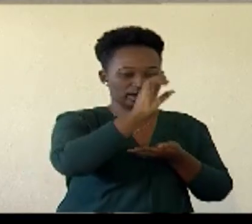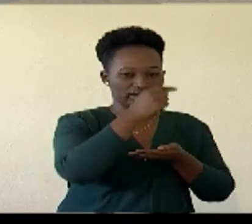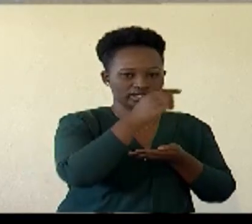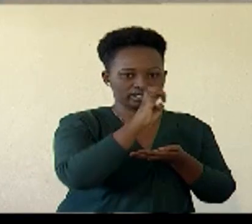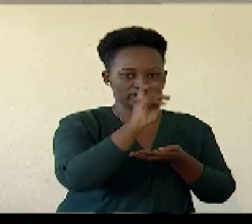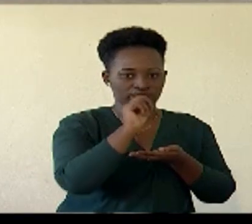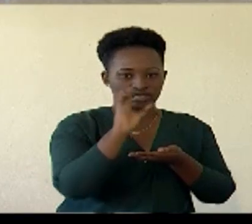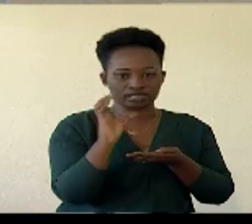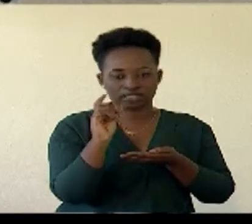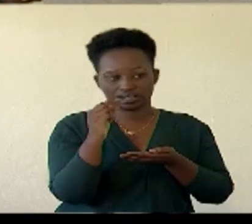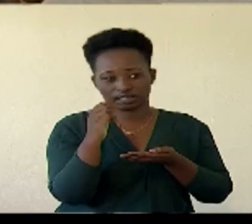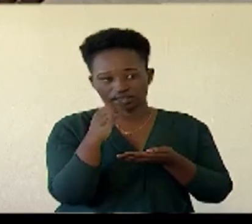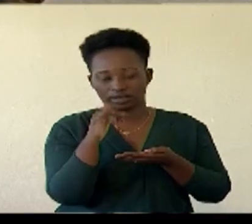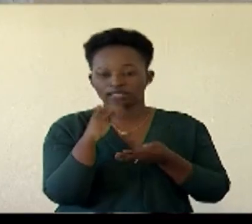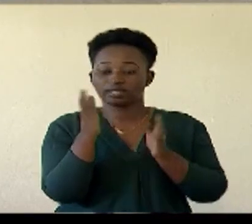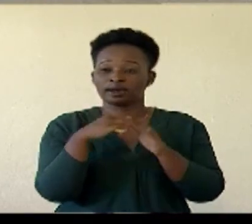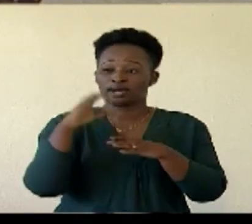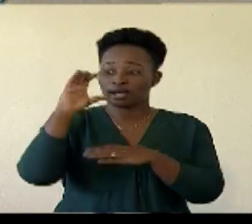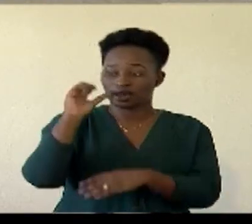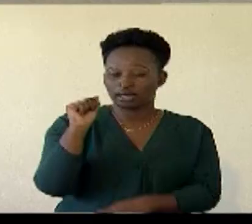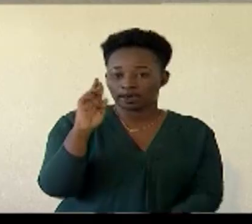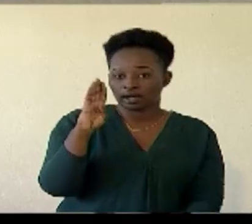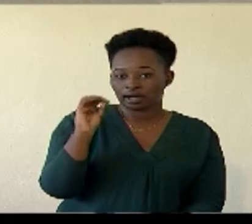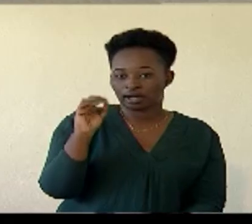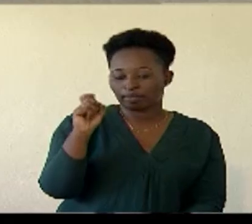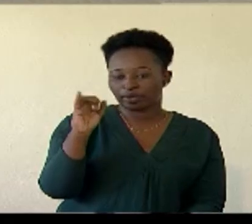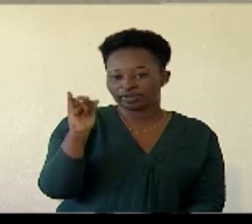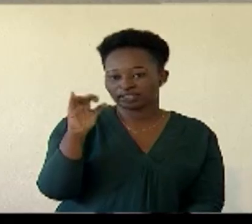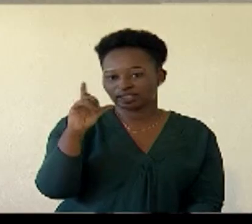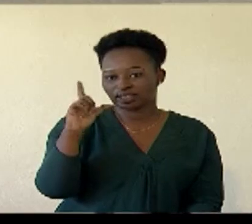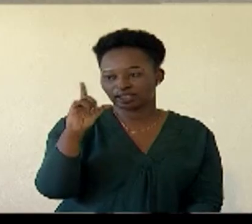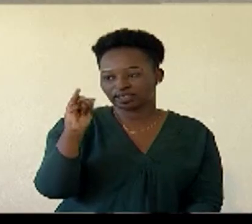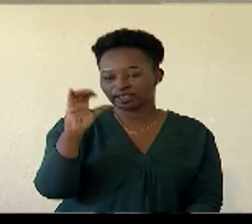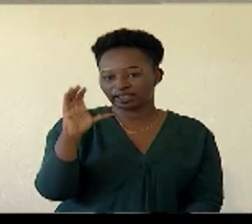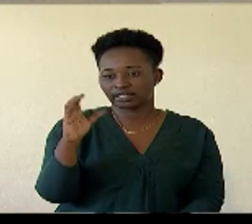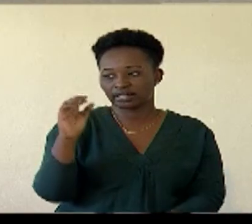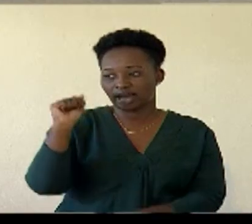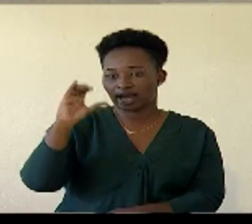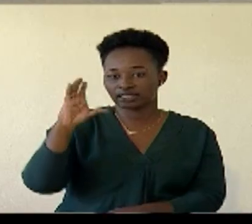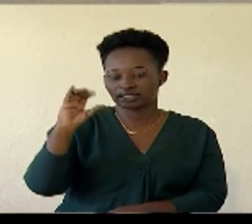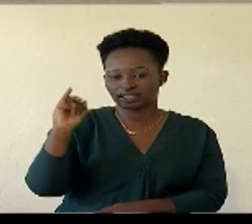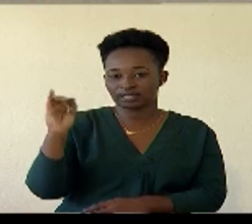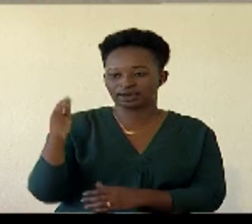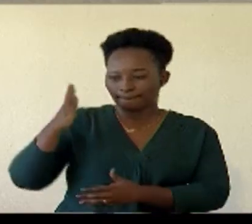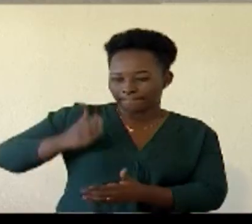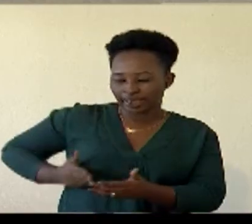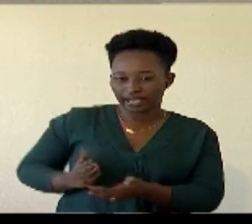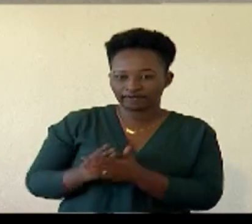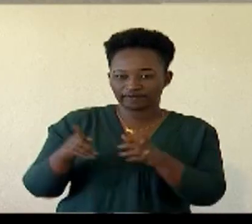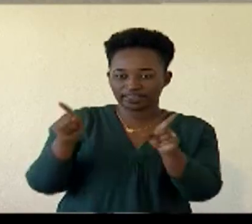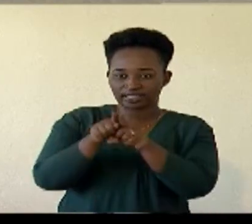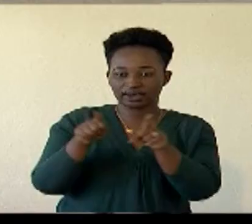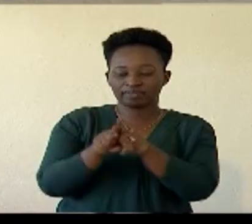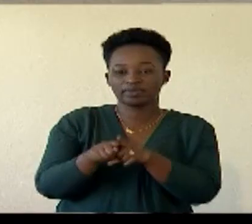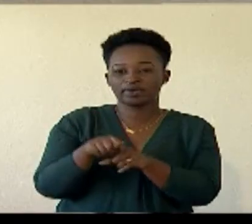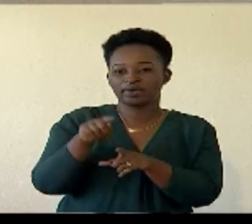carboxylic acids which are aromatic behave in the same way as aliphatic carboxylic